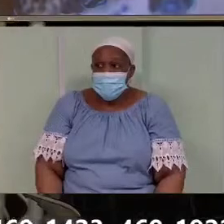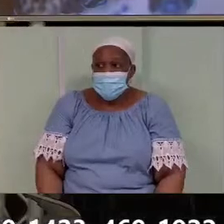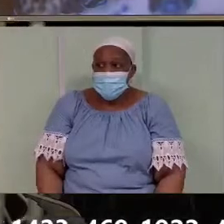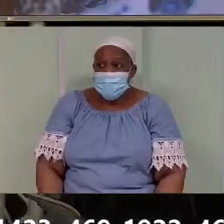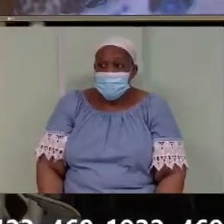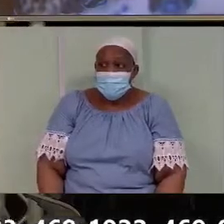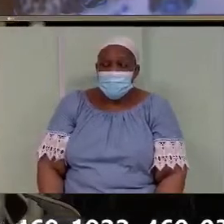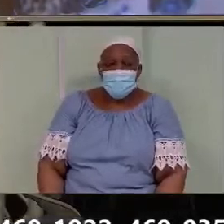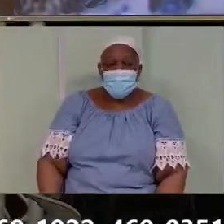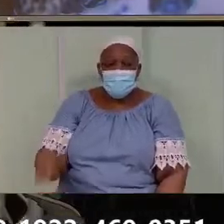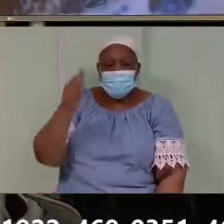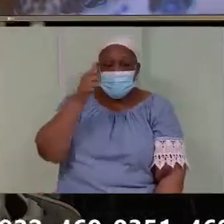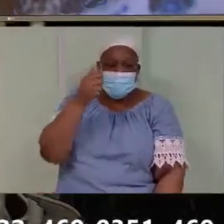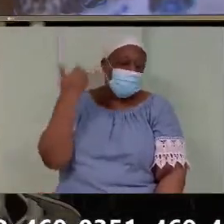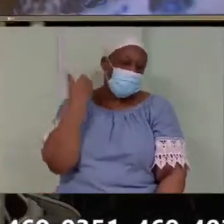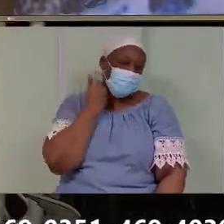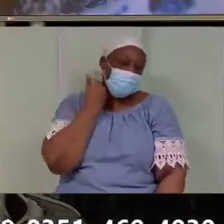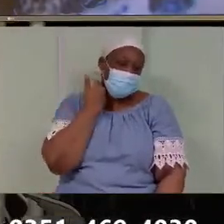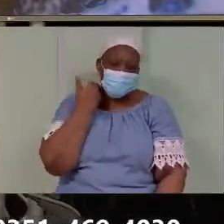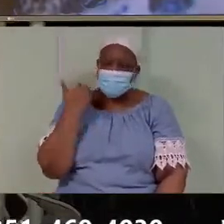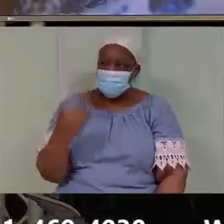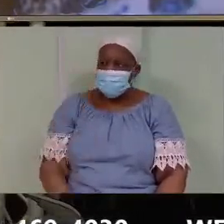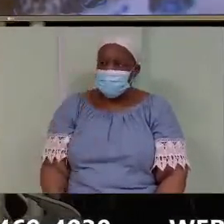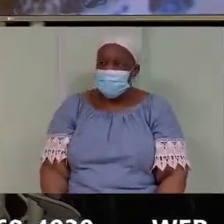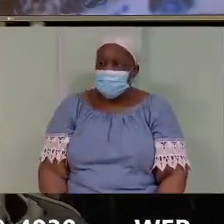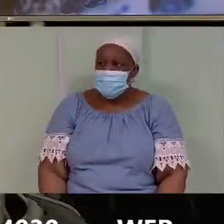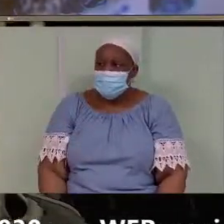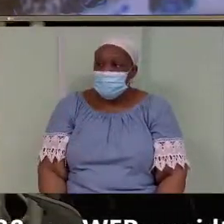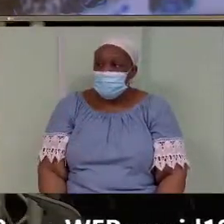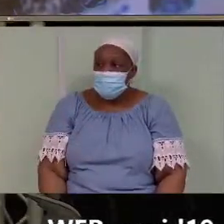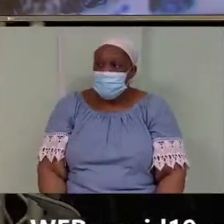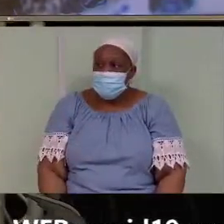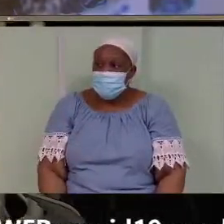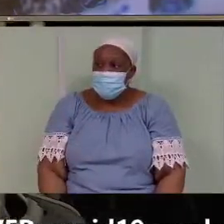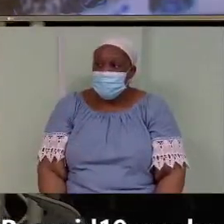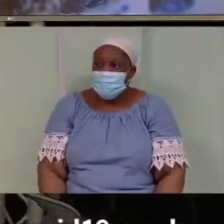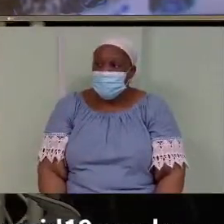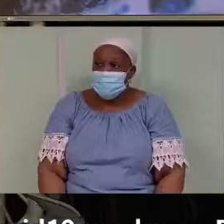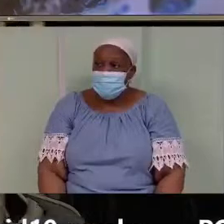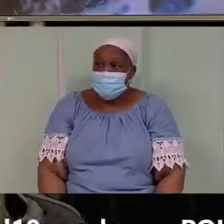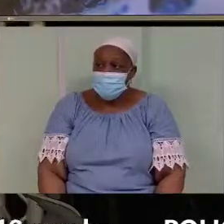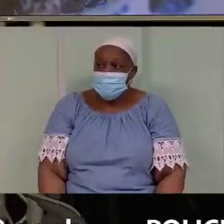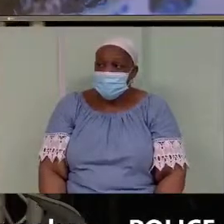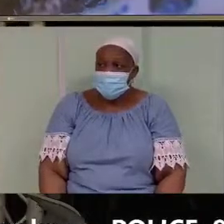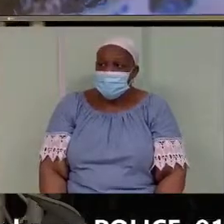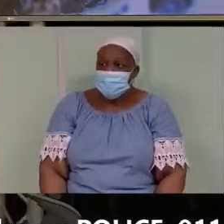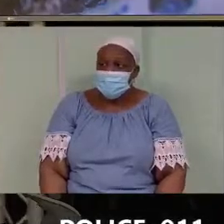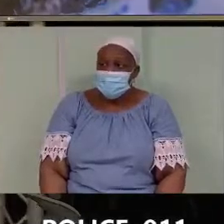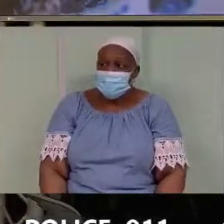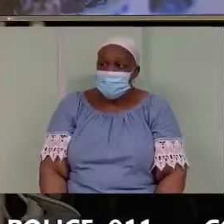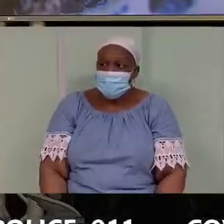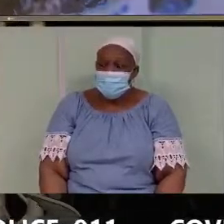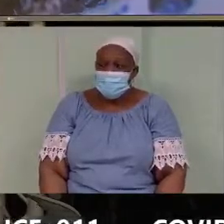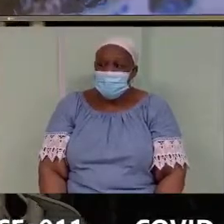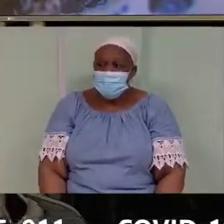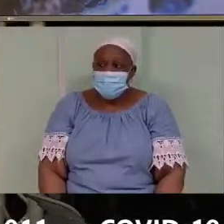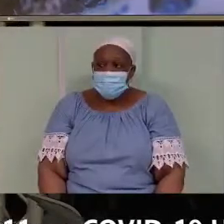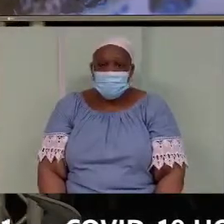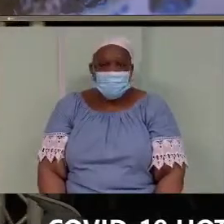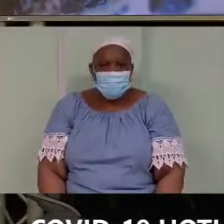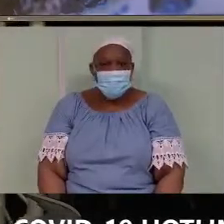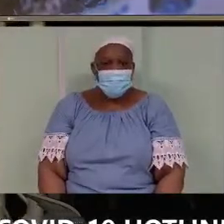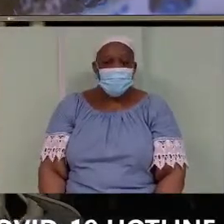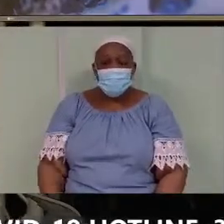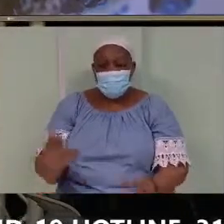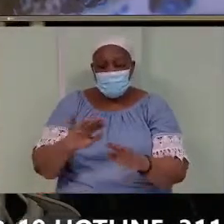daily screening, where students, adults, teachers, where they would be